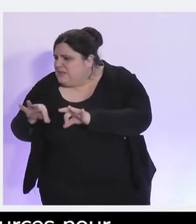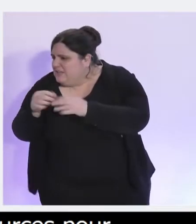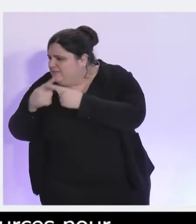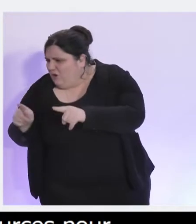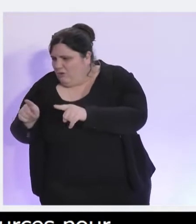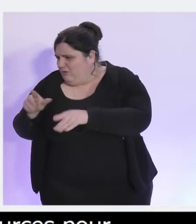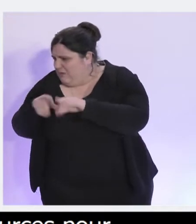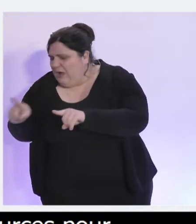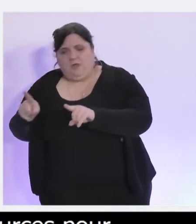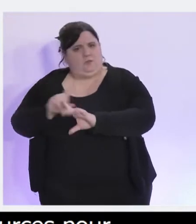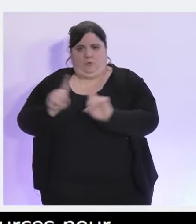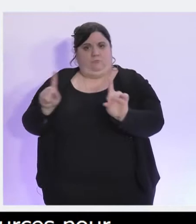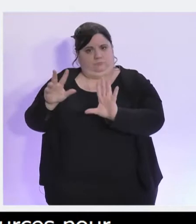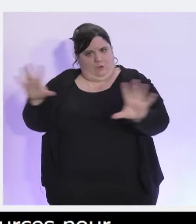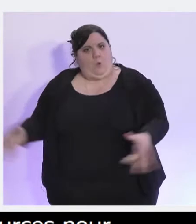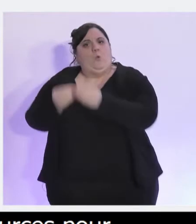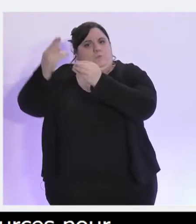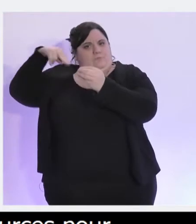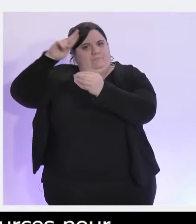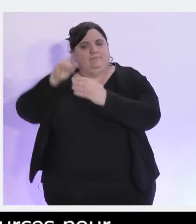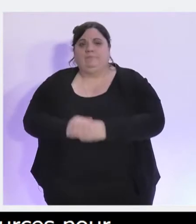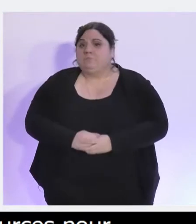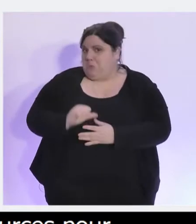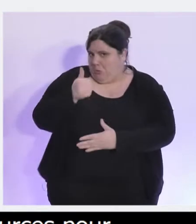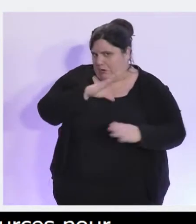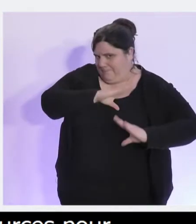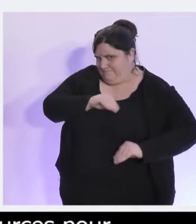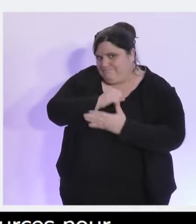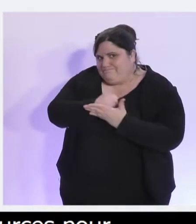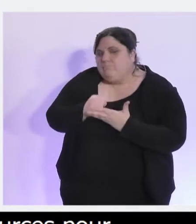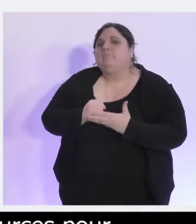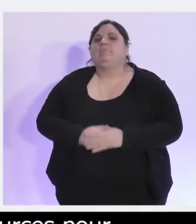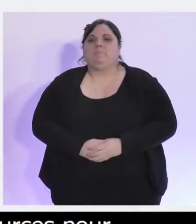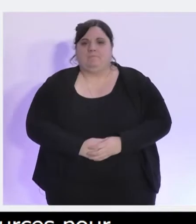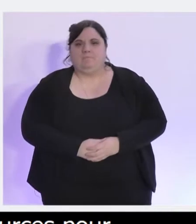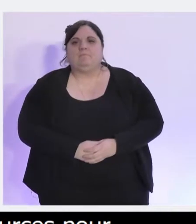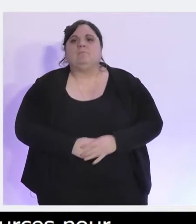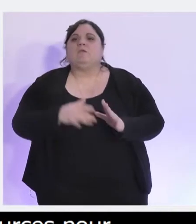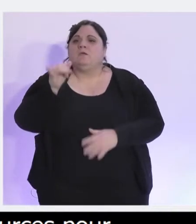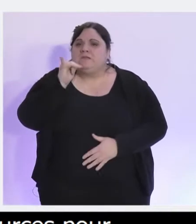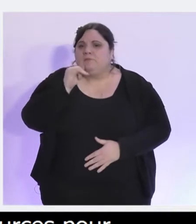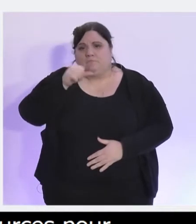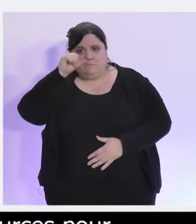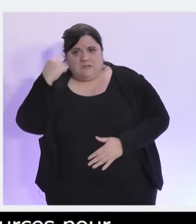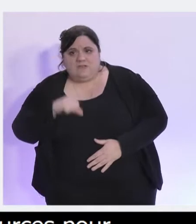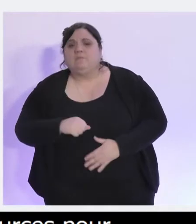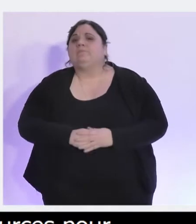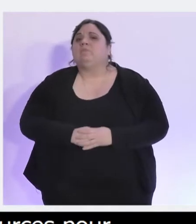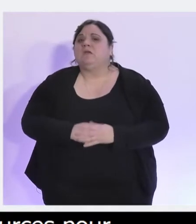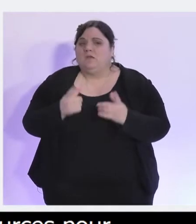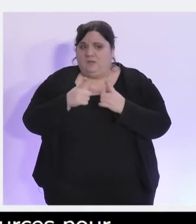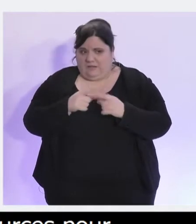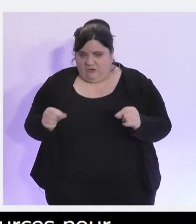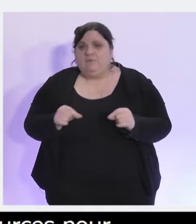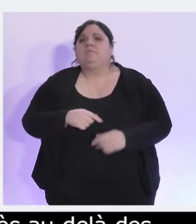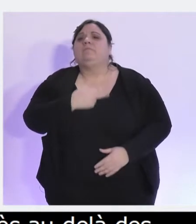was launched in 2016 in various countries: Belgium, Cyprus, Estonia, Finland, Italy, Malta, Romania,